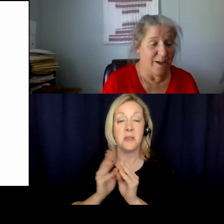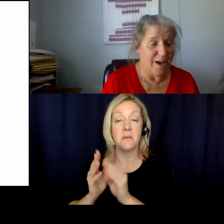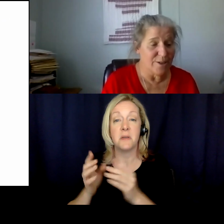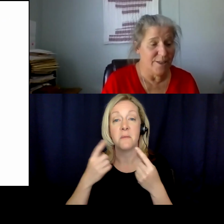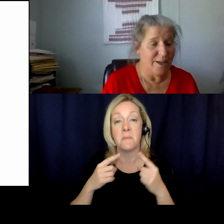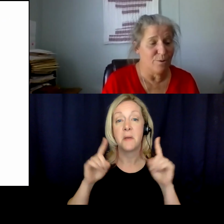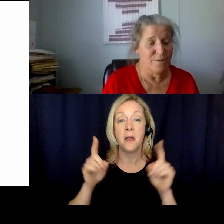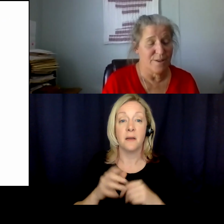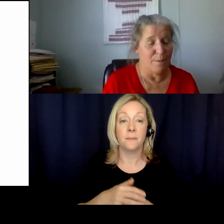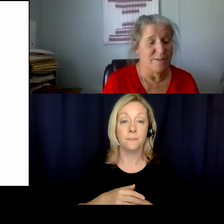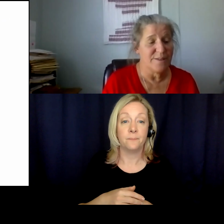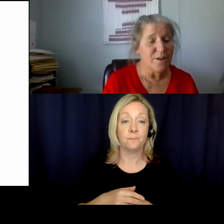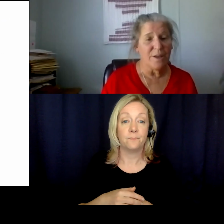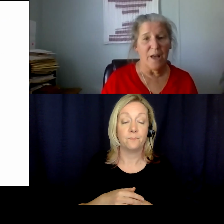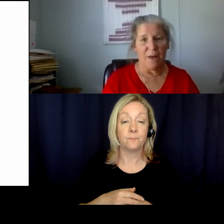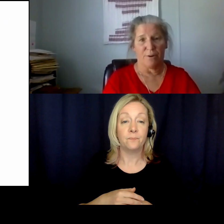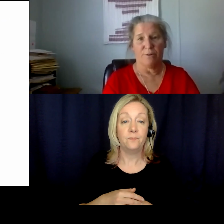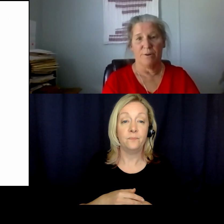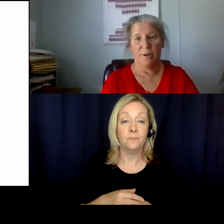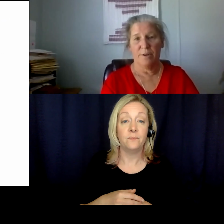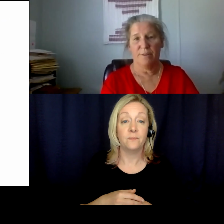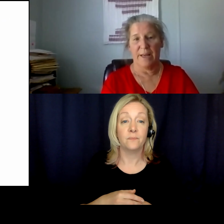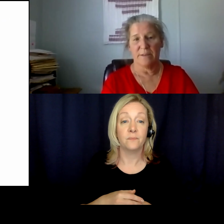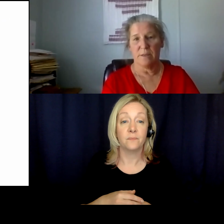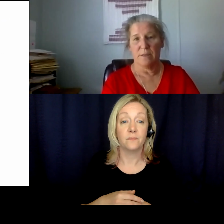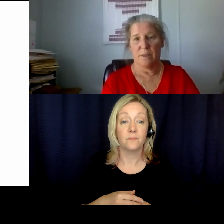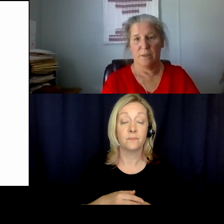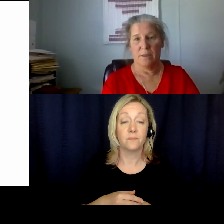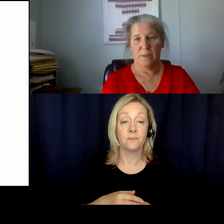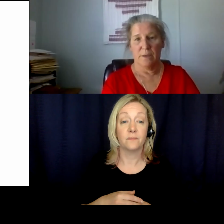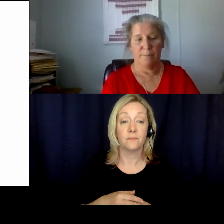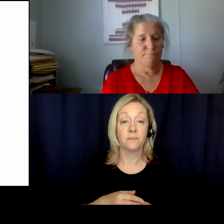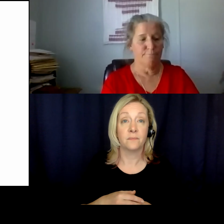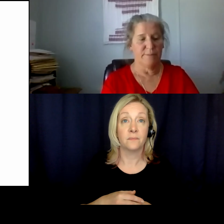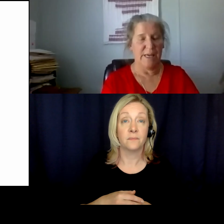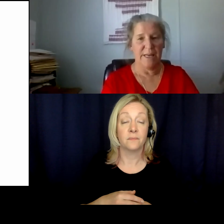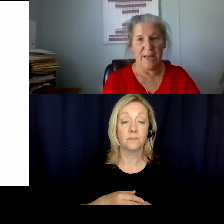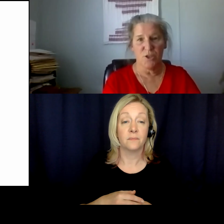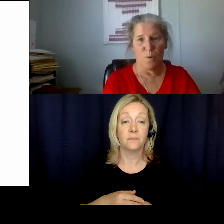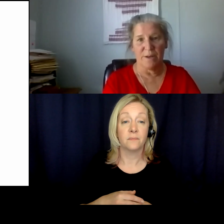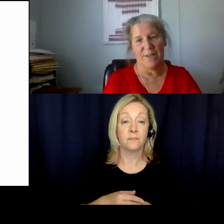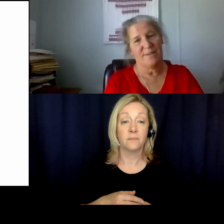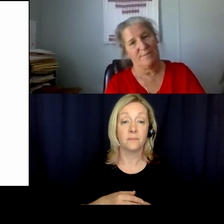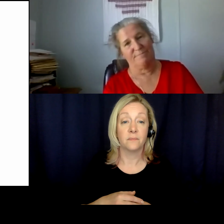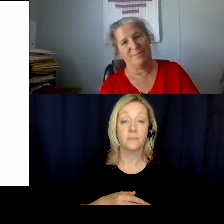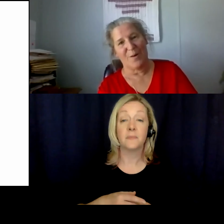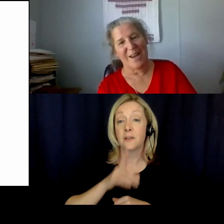And I guarantee you there's a bazillion other things in each one